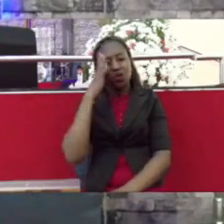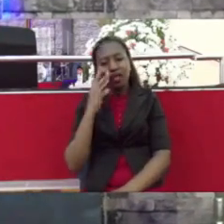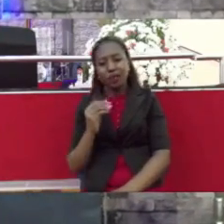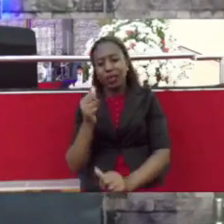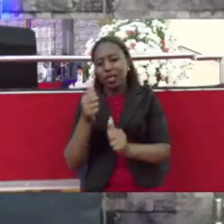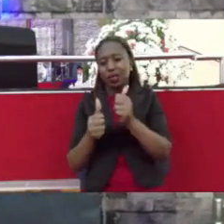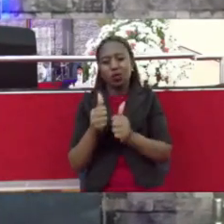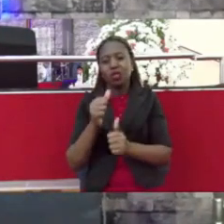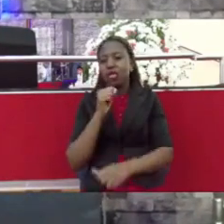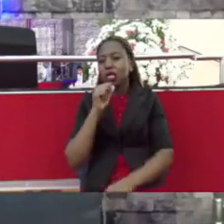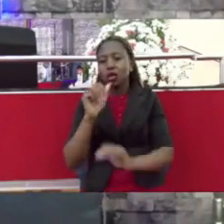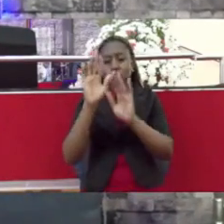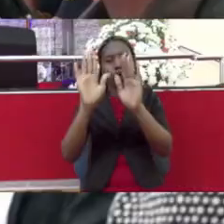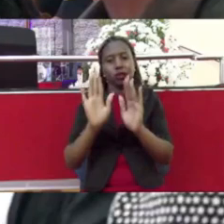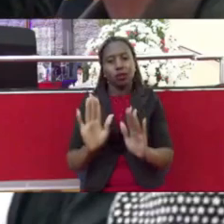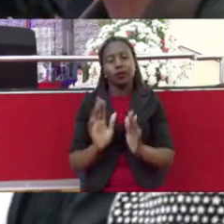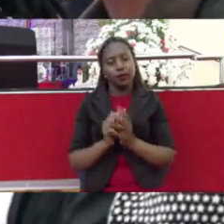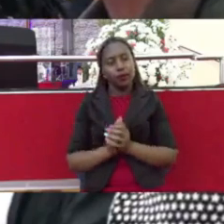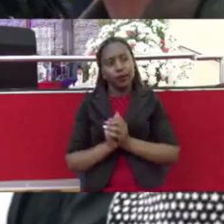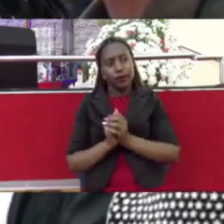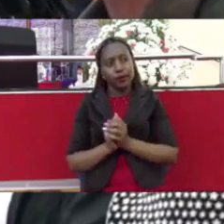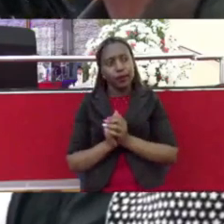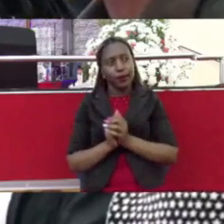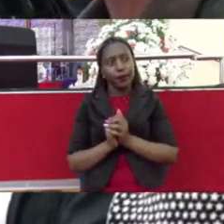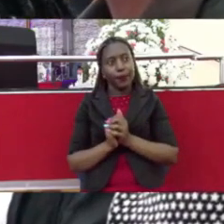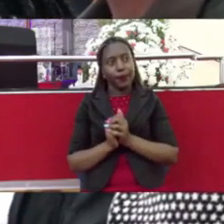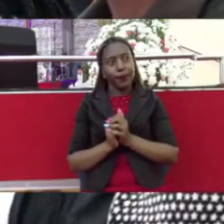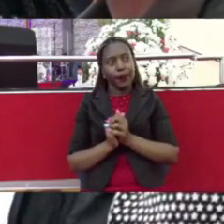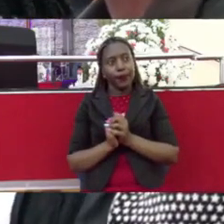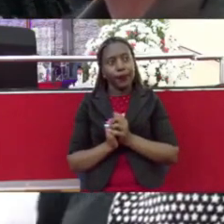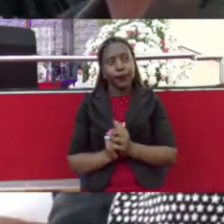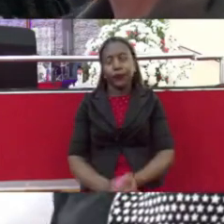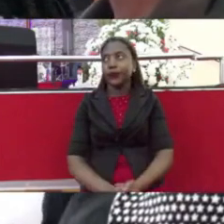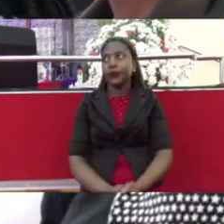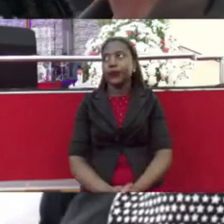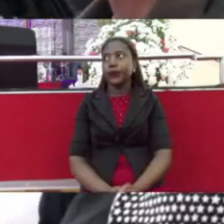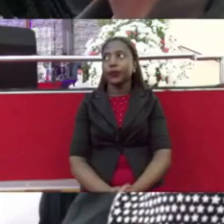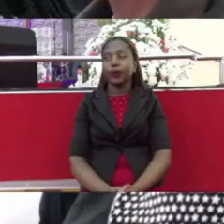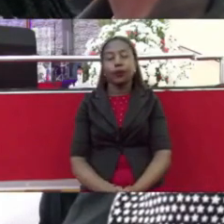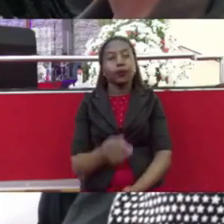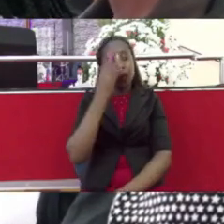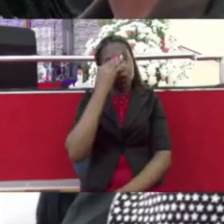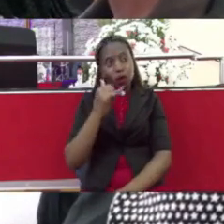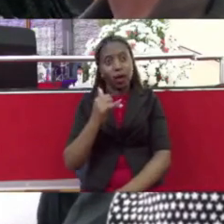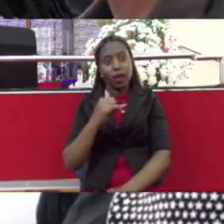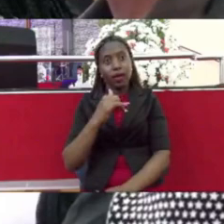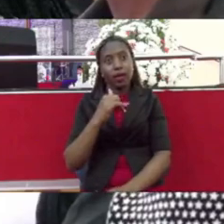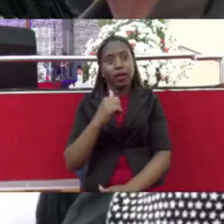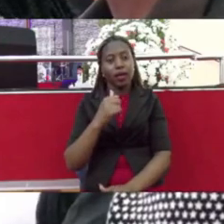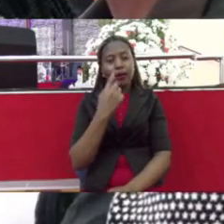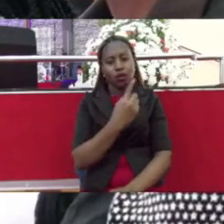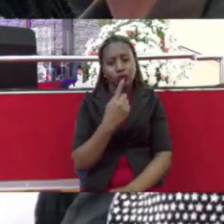its own self. Hakuna mambo uliyopitia ambayo ni mabaya ama hayasaidii. Because every experience has a lesson to